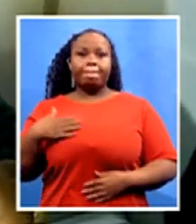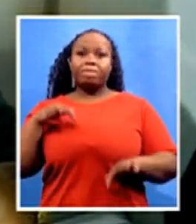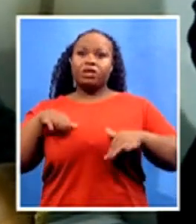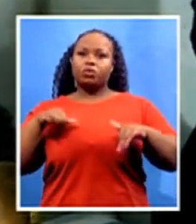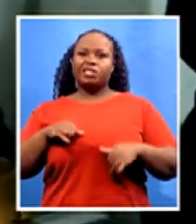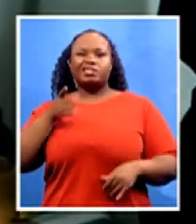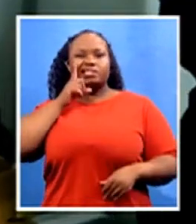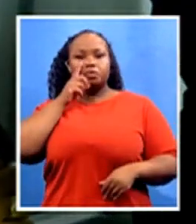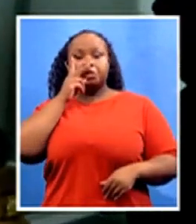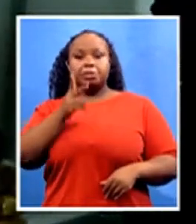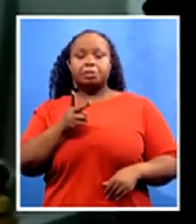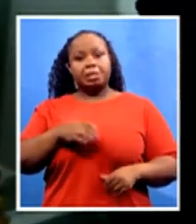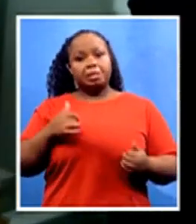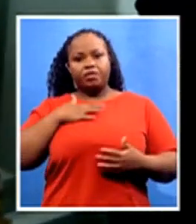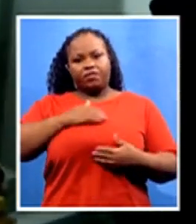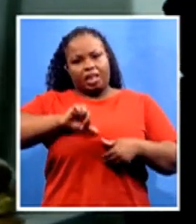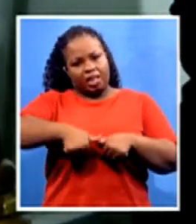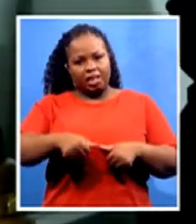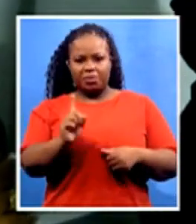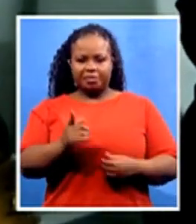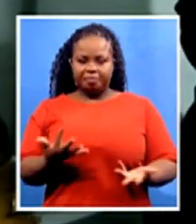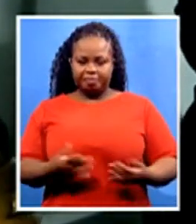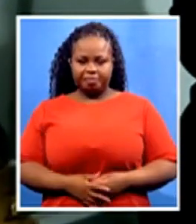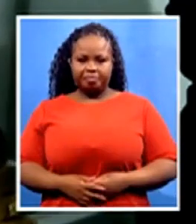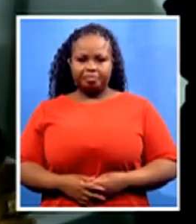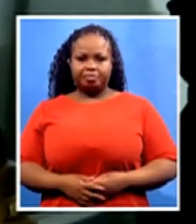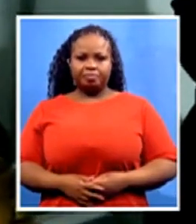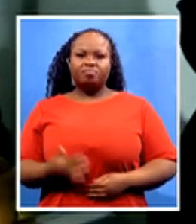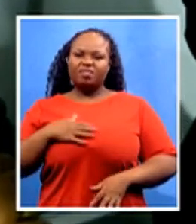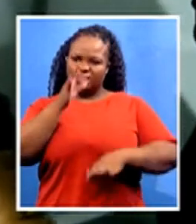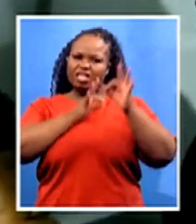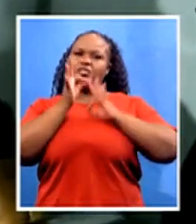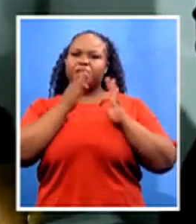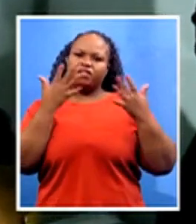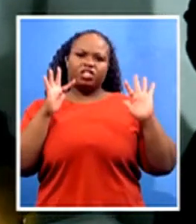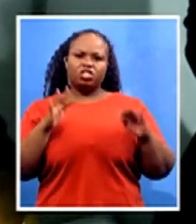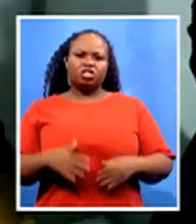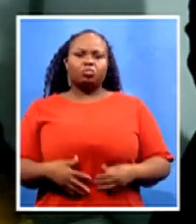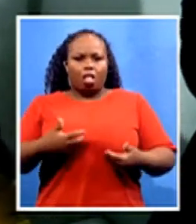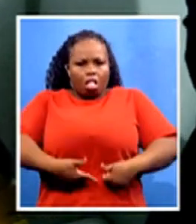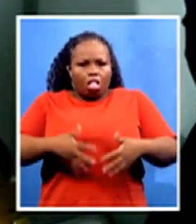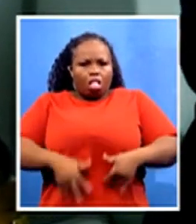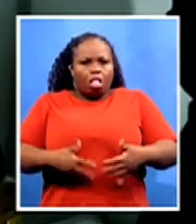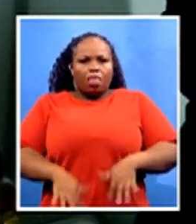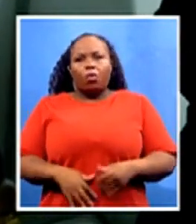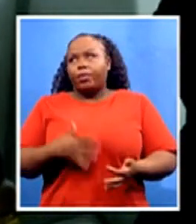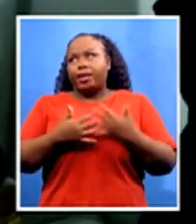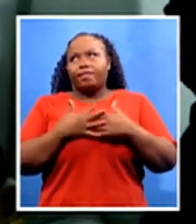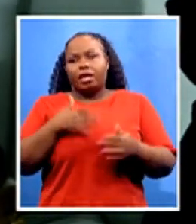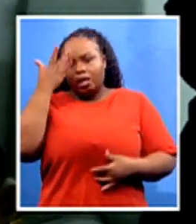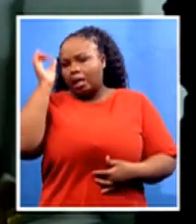Yeah. And those have been explained to me. Could be diarrhea, could be whatever, headache, a slight headache or something of that